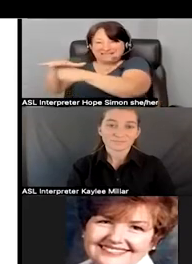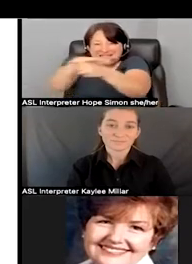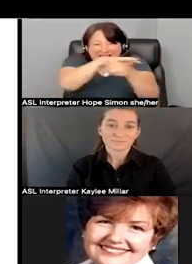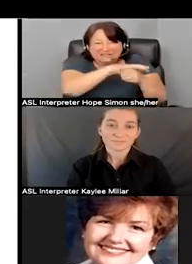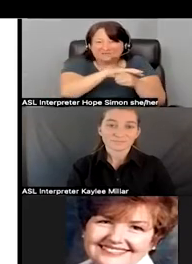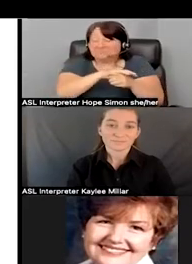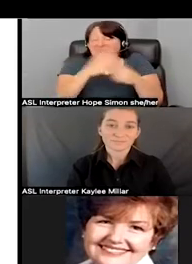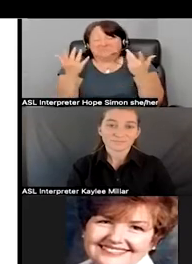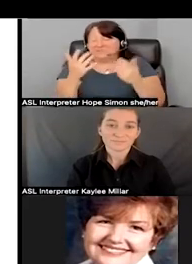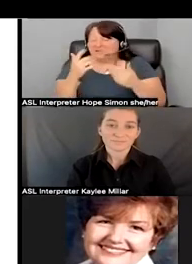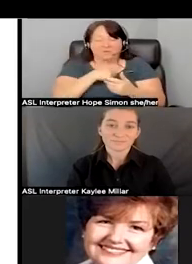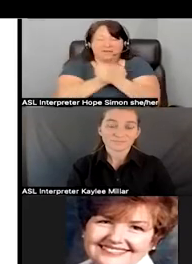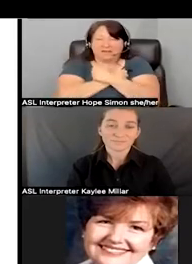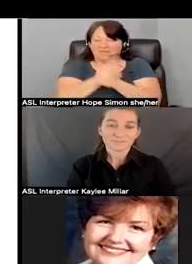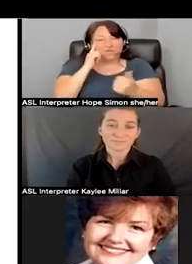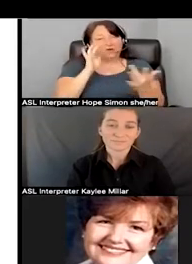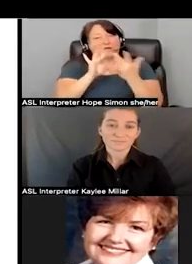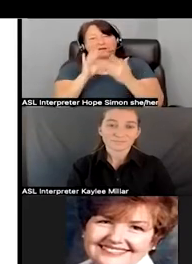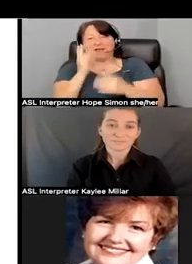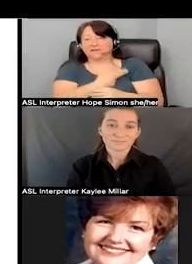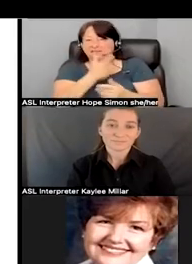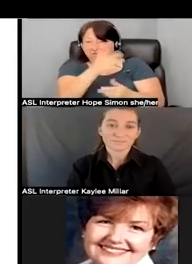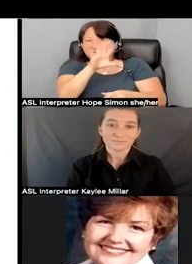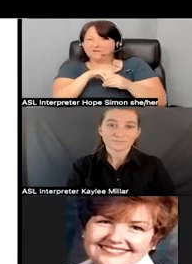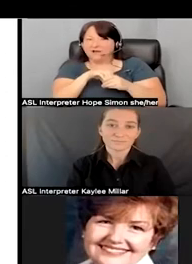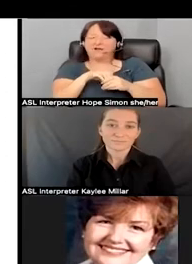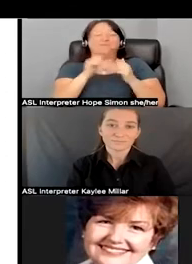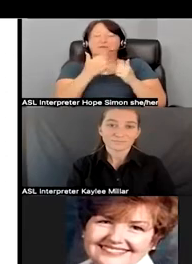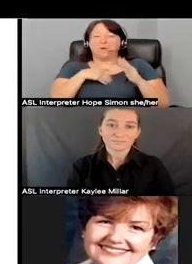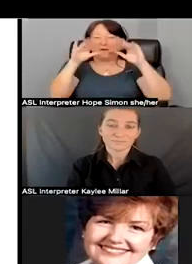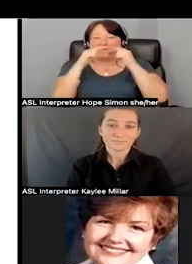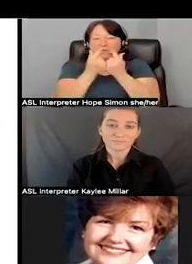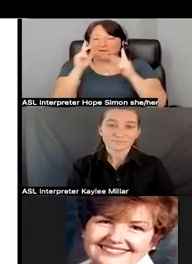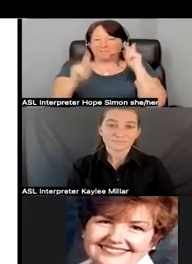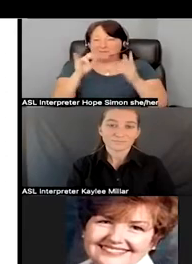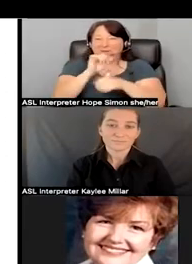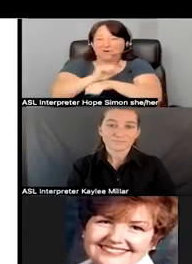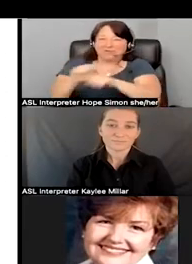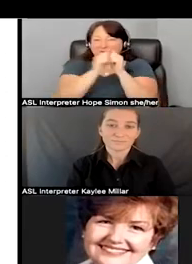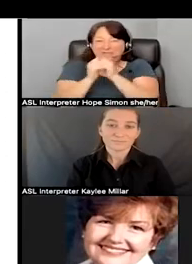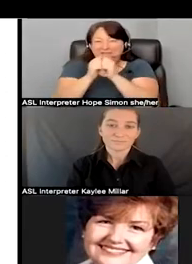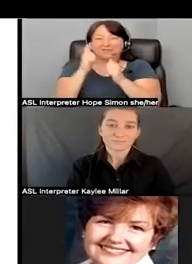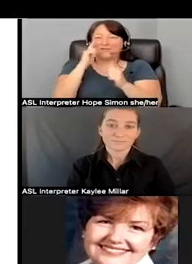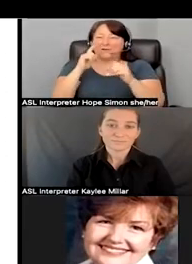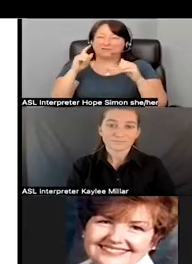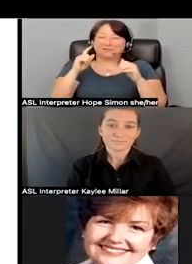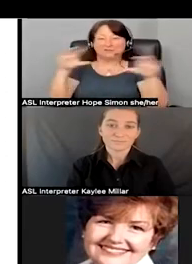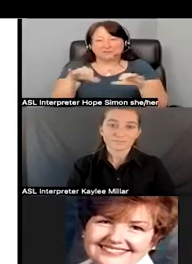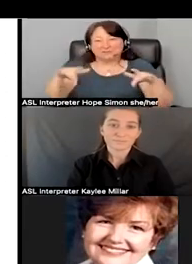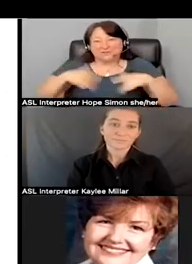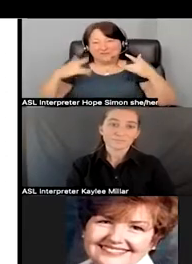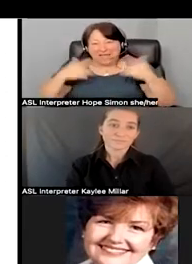we'd love to hear from you and enfold you into the wonderful group of people that work together to put on things such